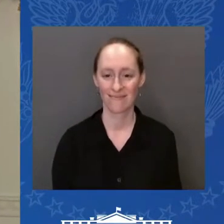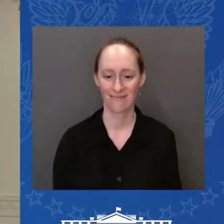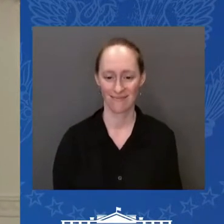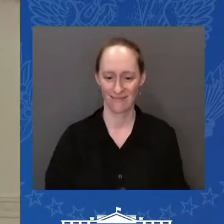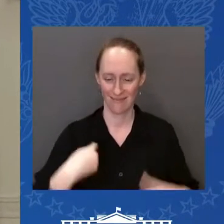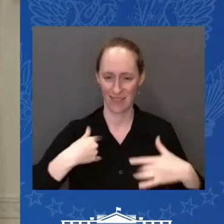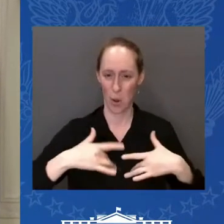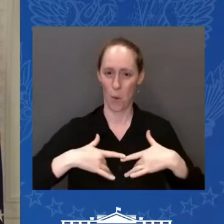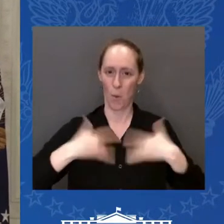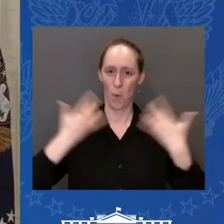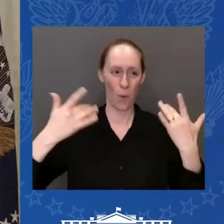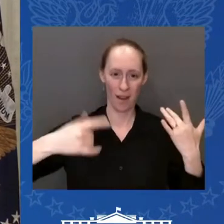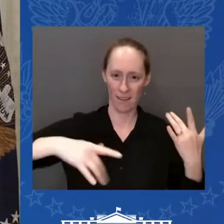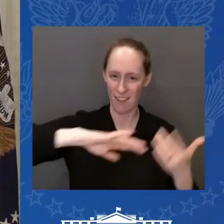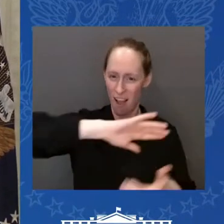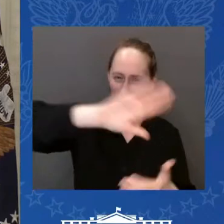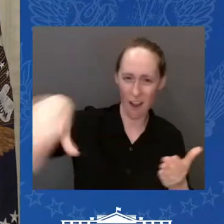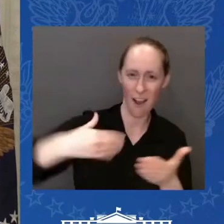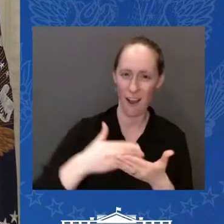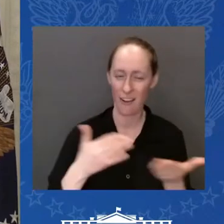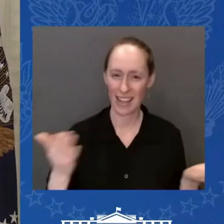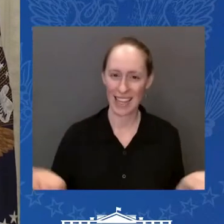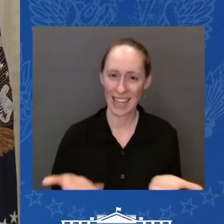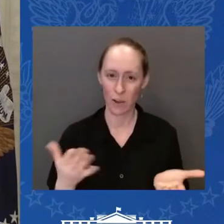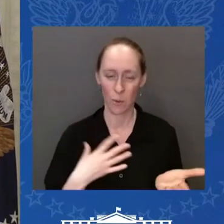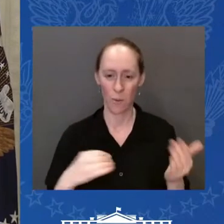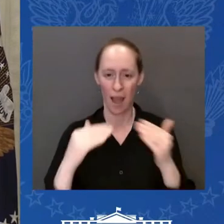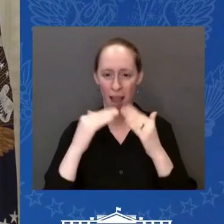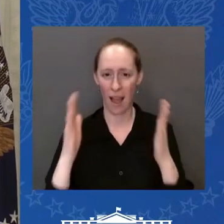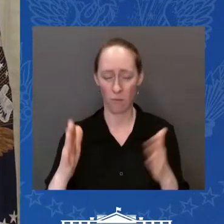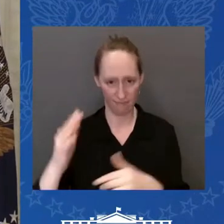here because of the pandemic for so long. We appreciate it a great